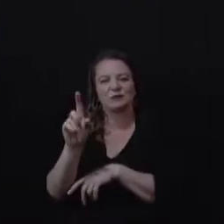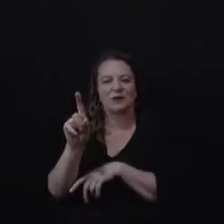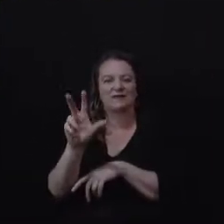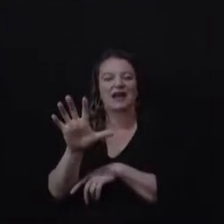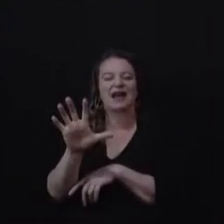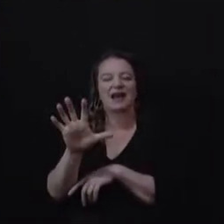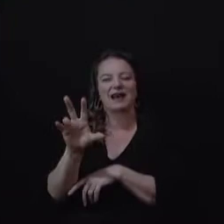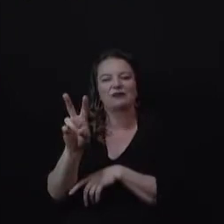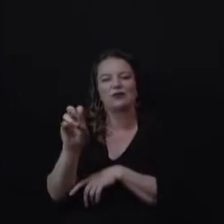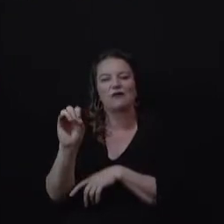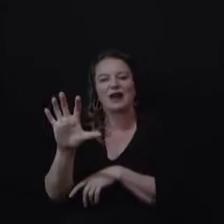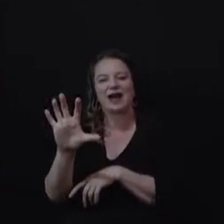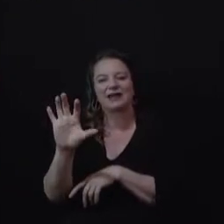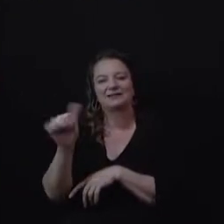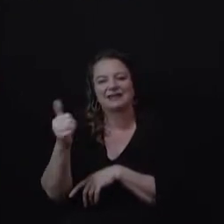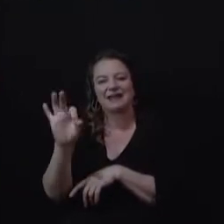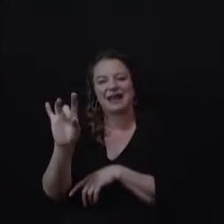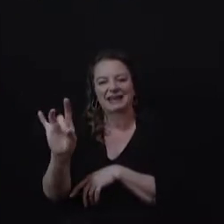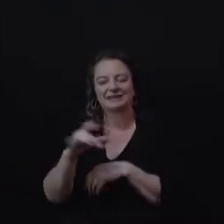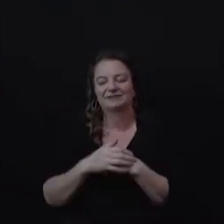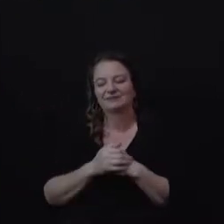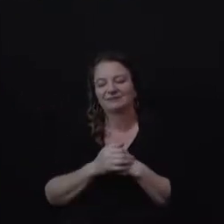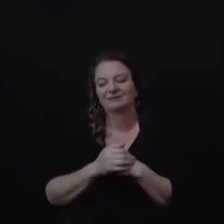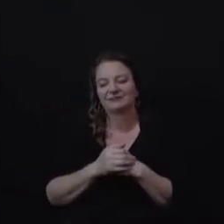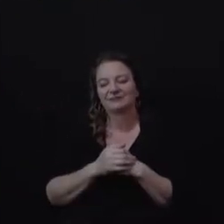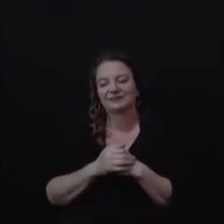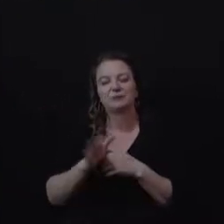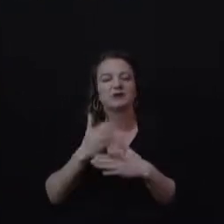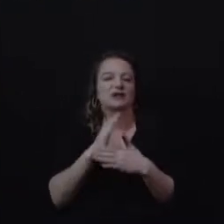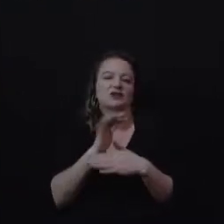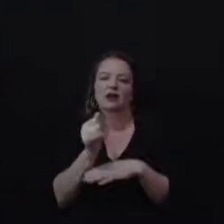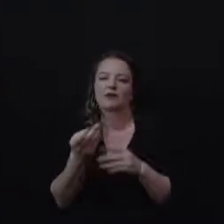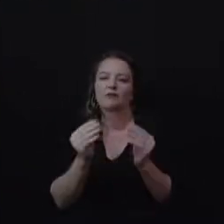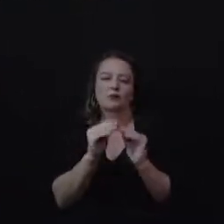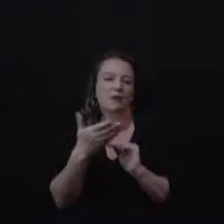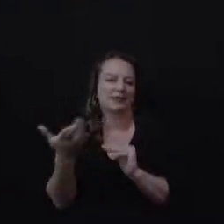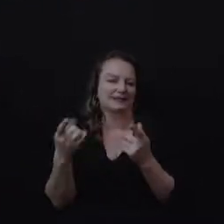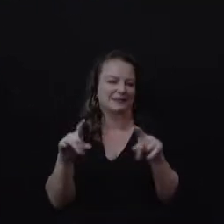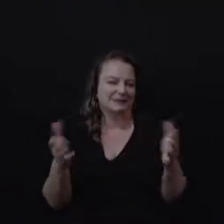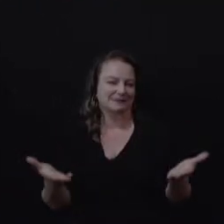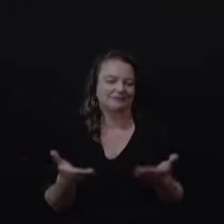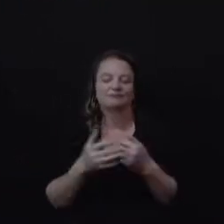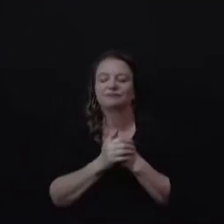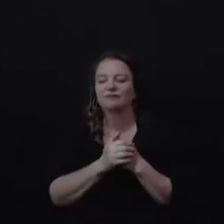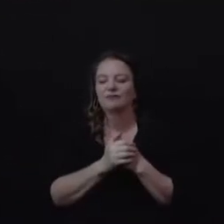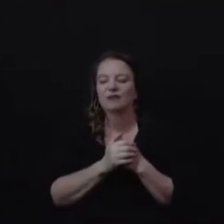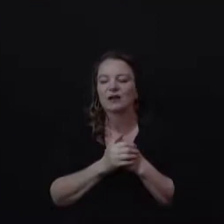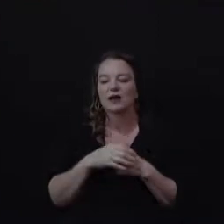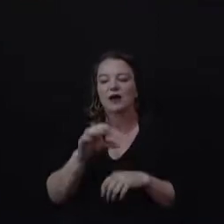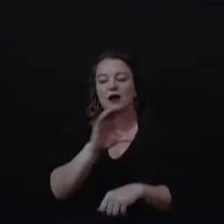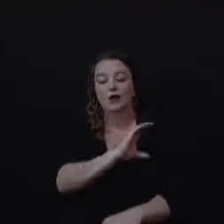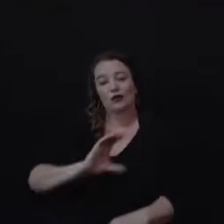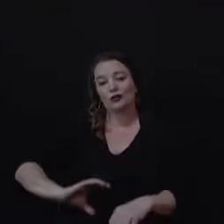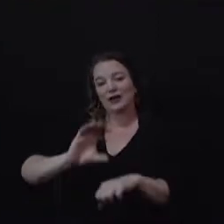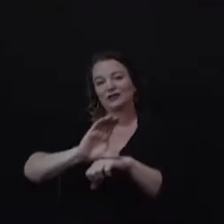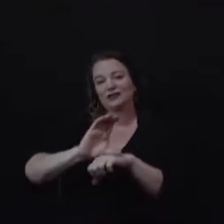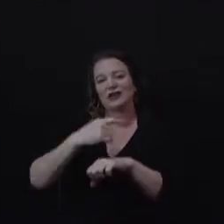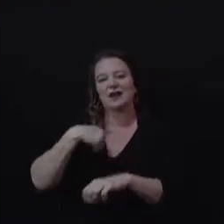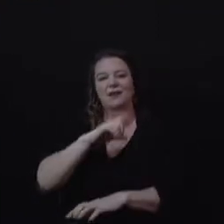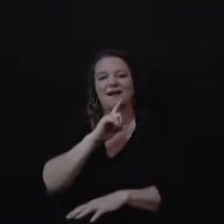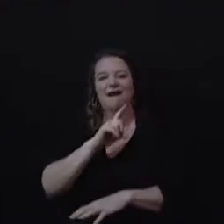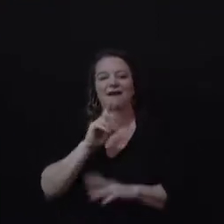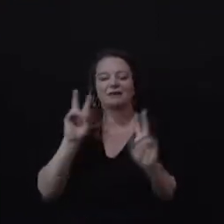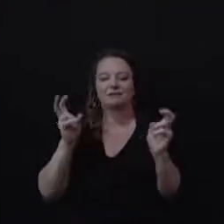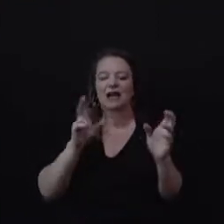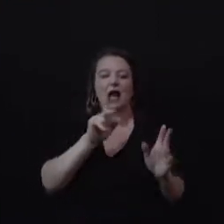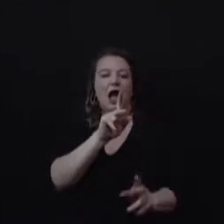615-205-1098. All right, so just going to share about a couple more things that are going on in the life of our church. So as Christ Church, we are a people on